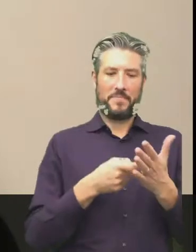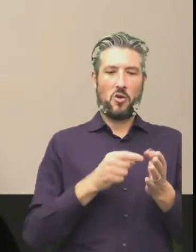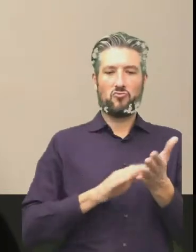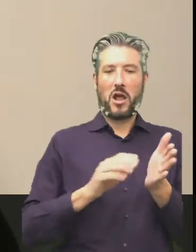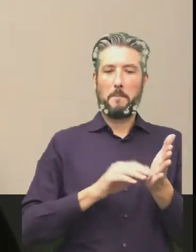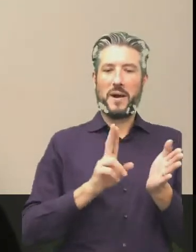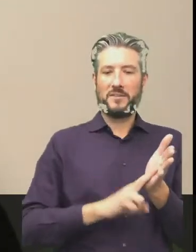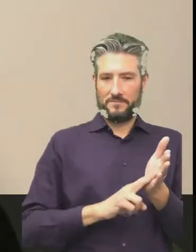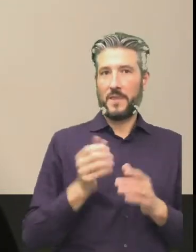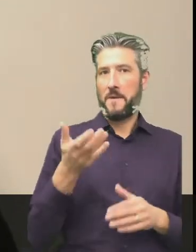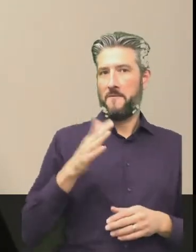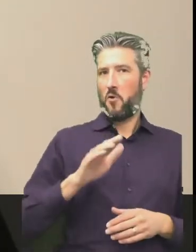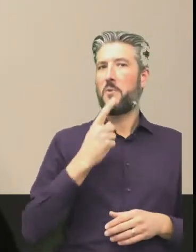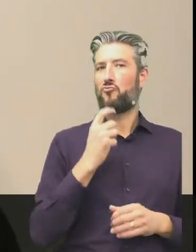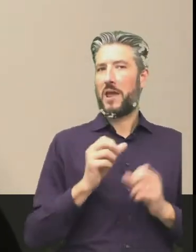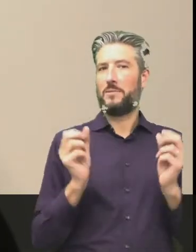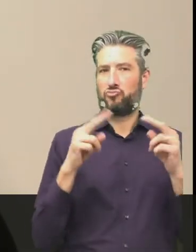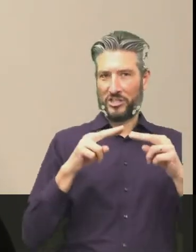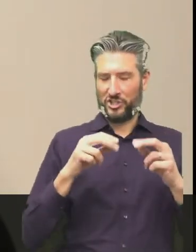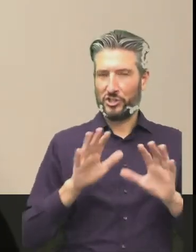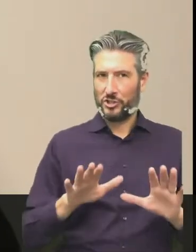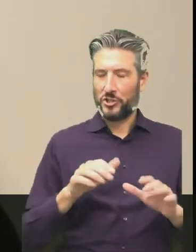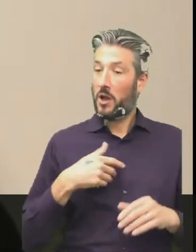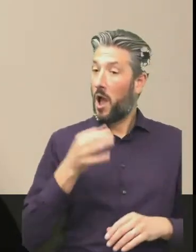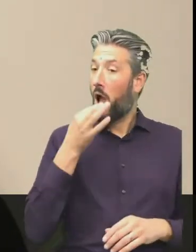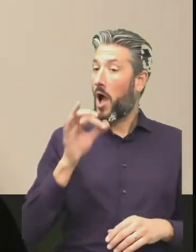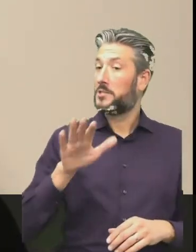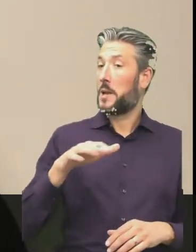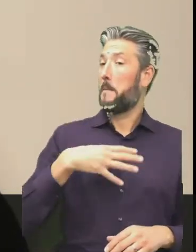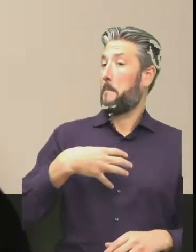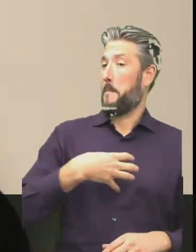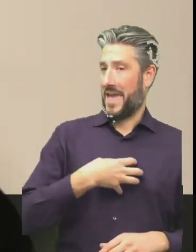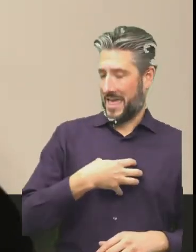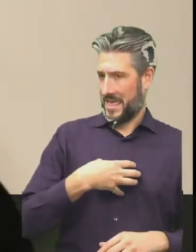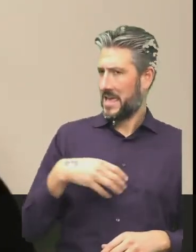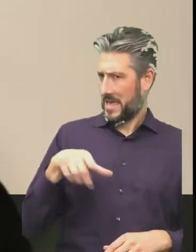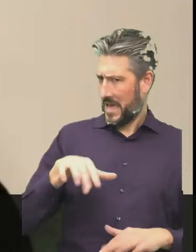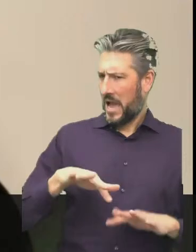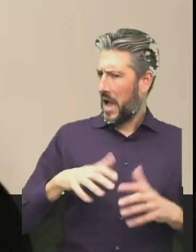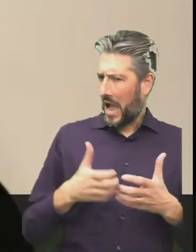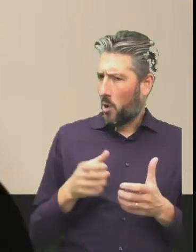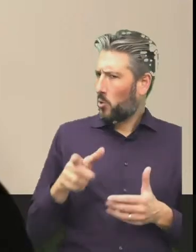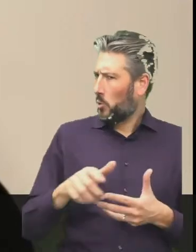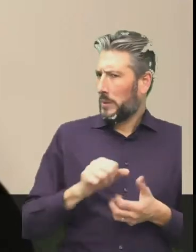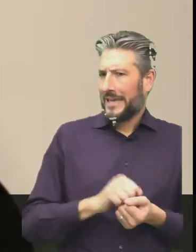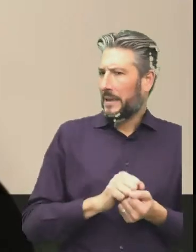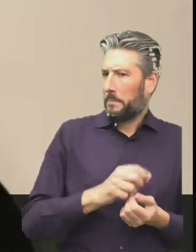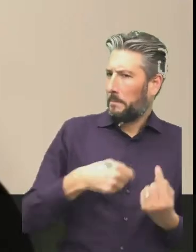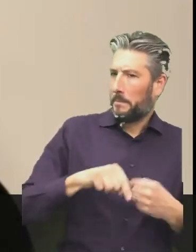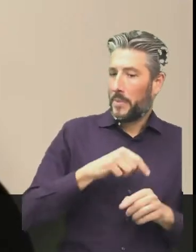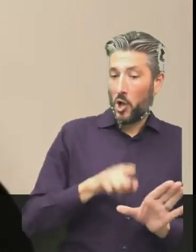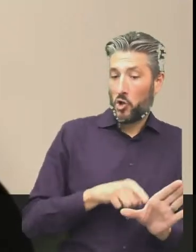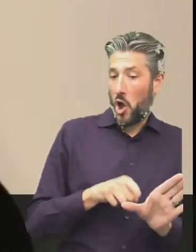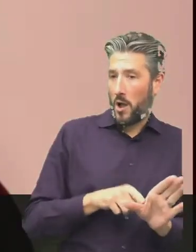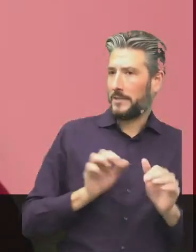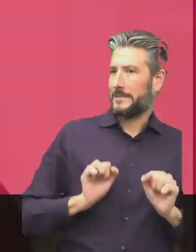my question to the Mayor is, what are you doing to keep the young Londoners safe from the coronavirus?